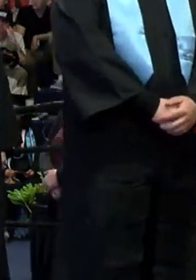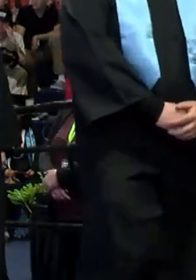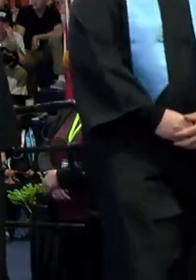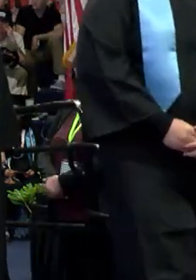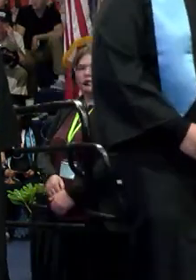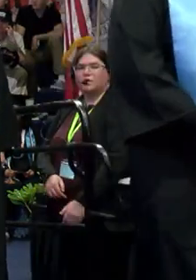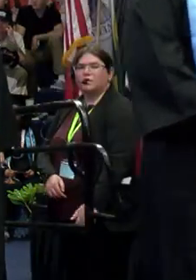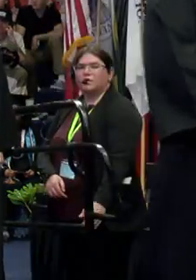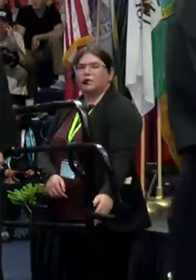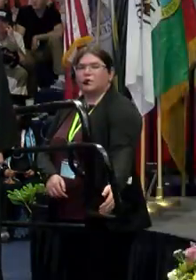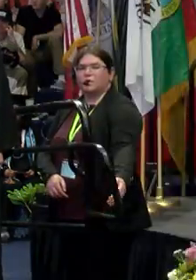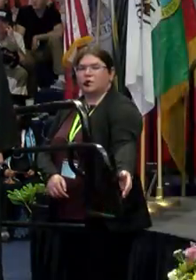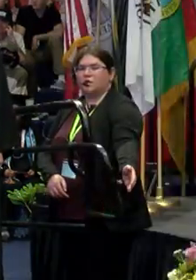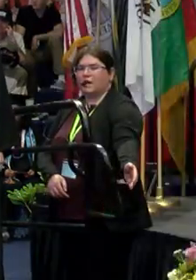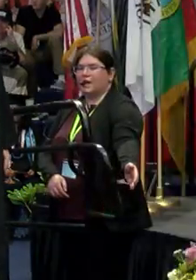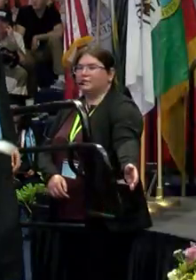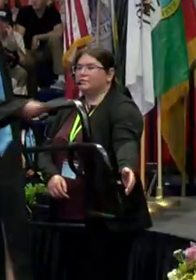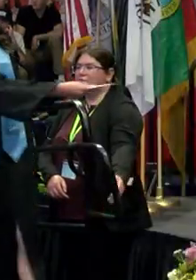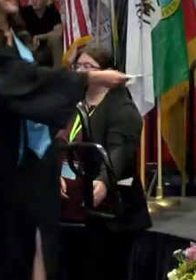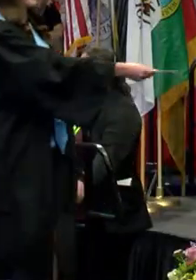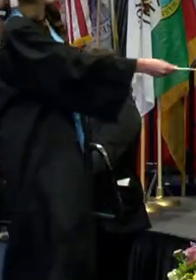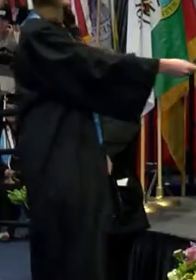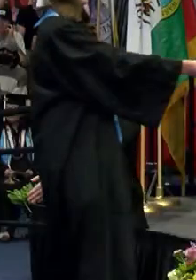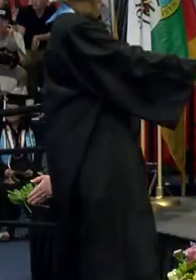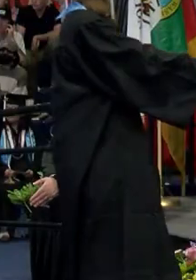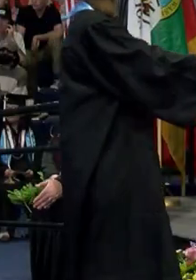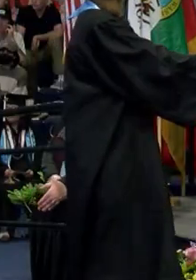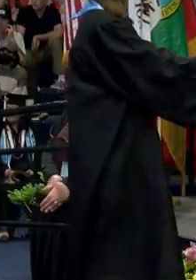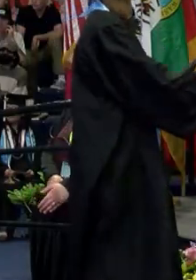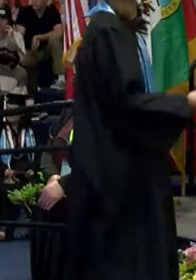Robert Scott Miller Jr.